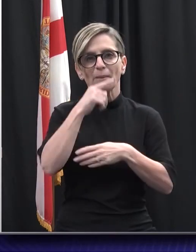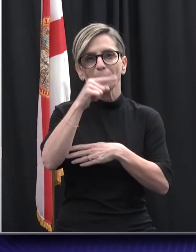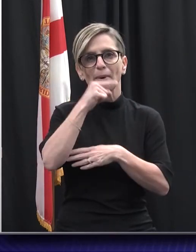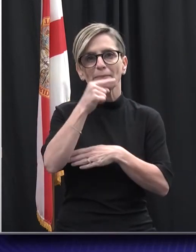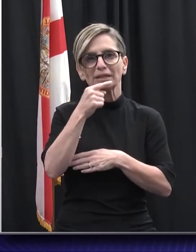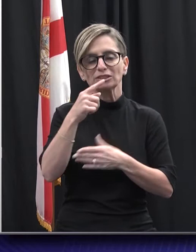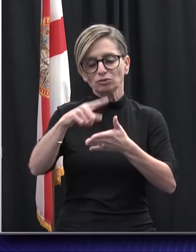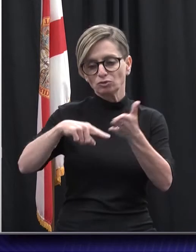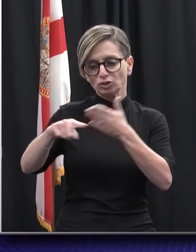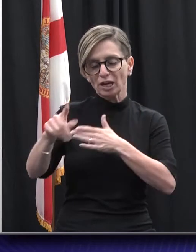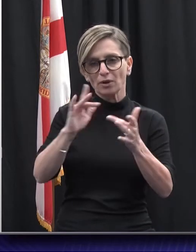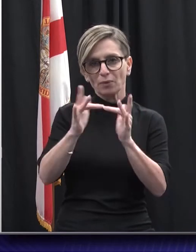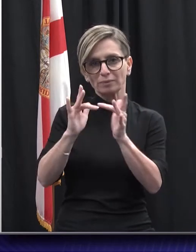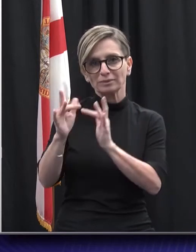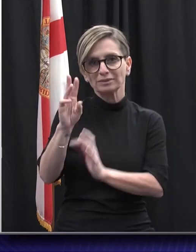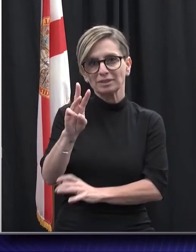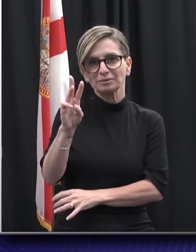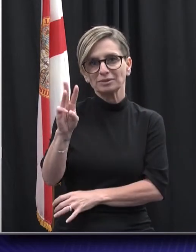webpage regularly,